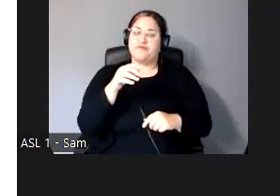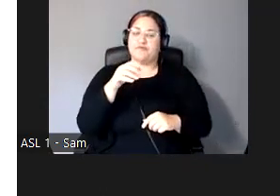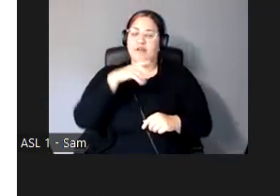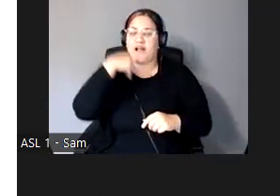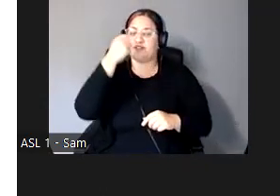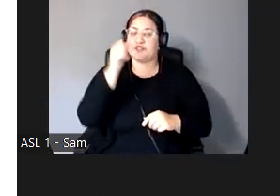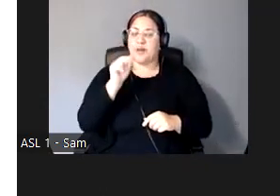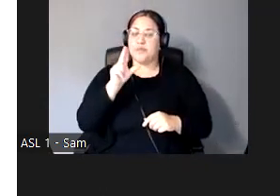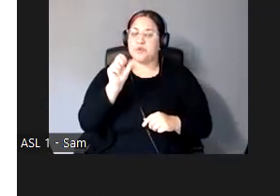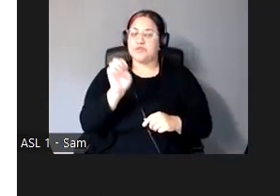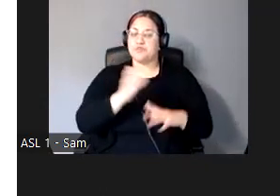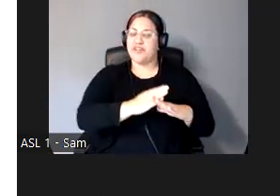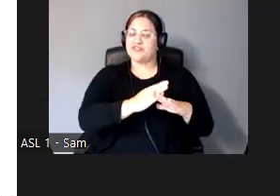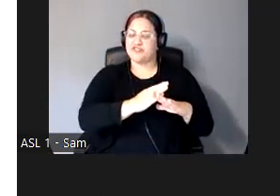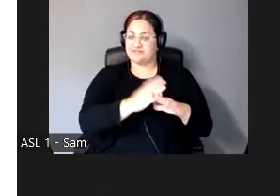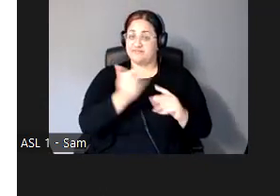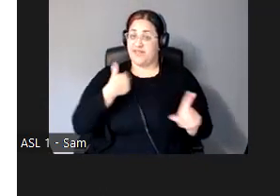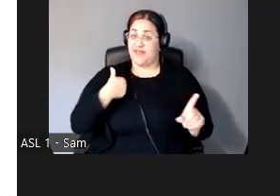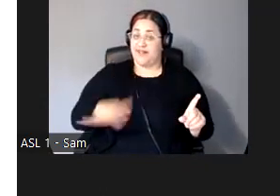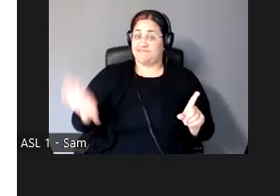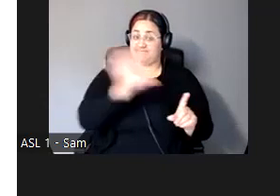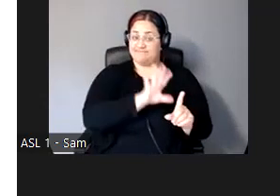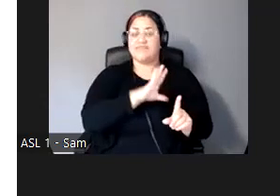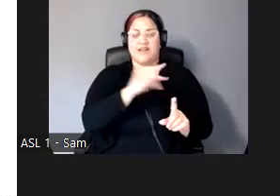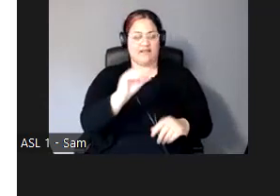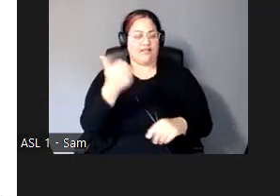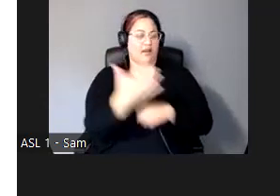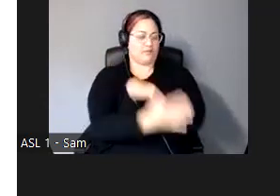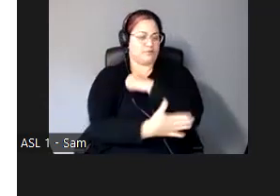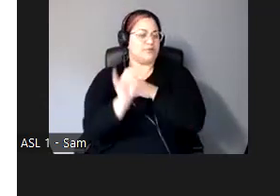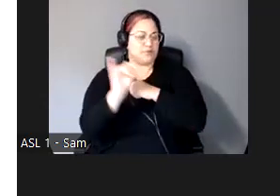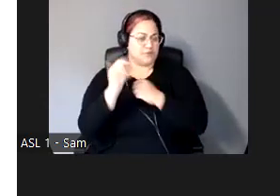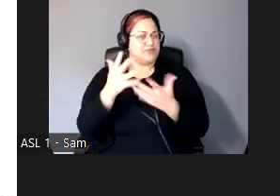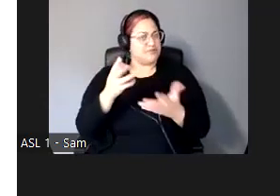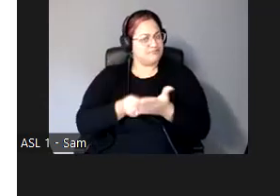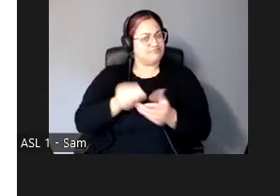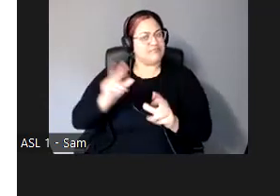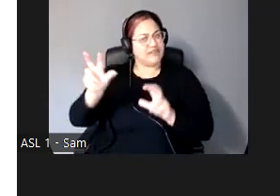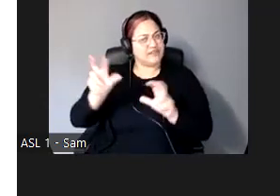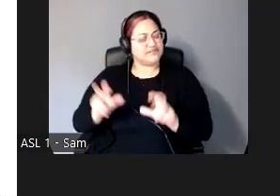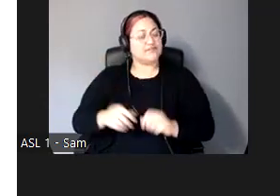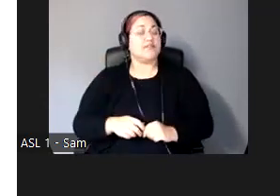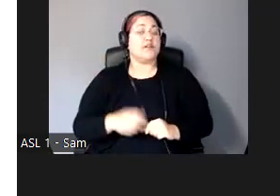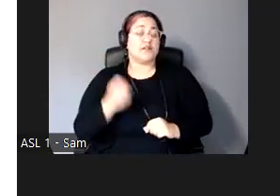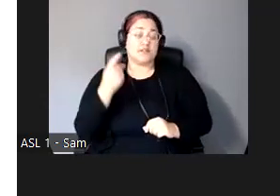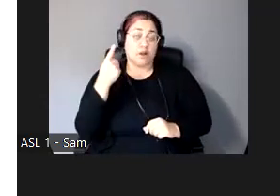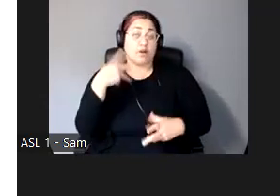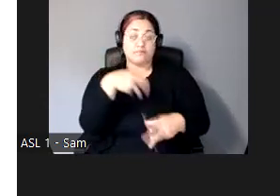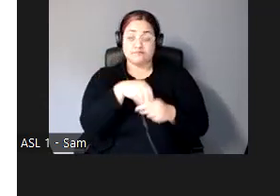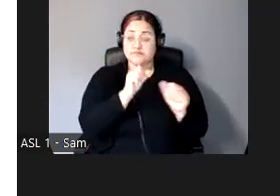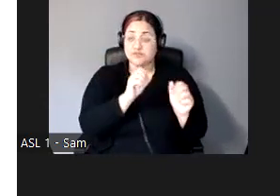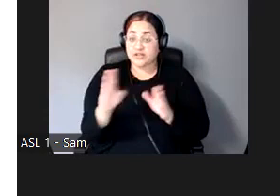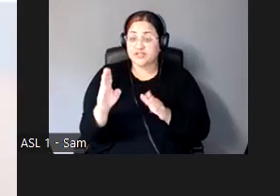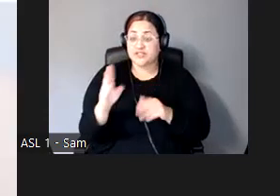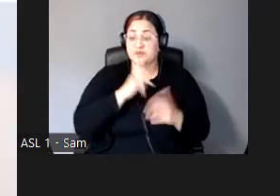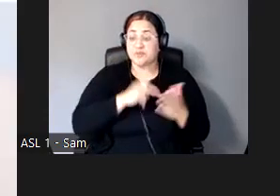not only we do the work within the strategy priorities, but we also do many, many initiatives beyond that as well.